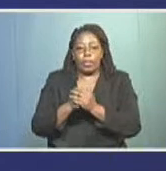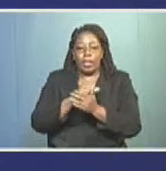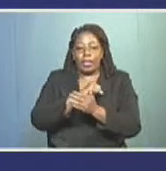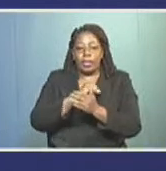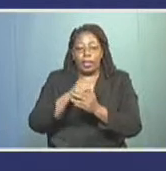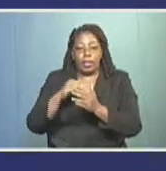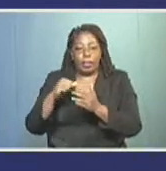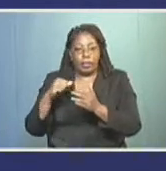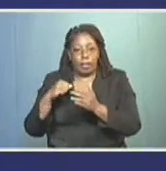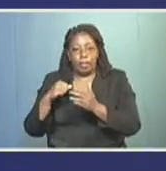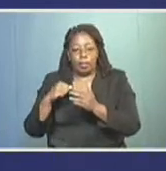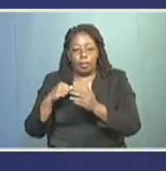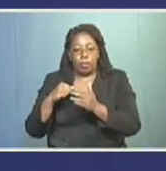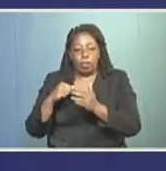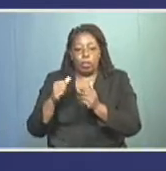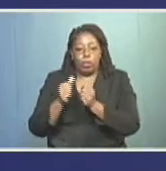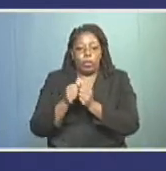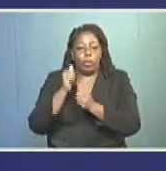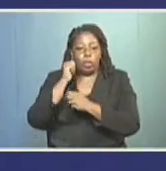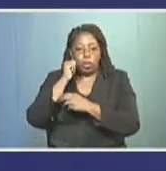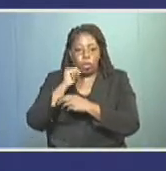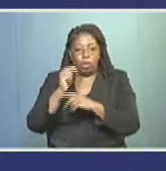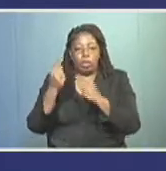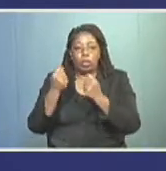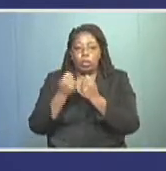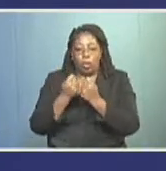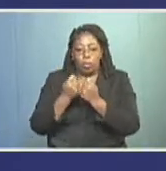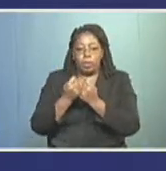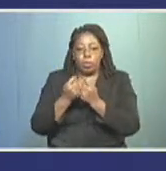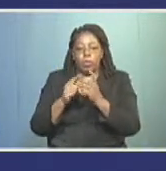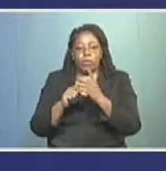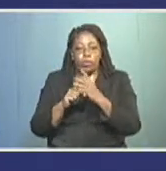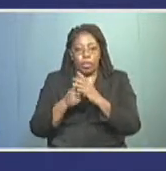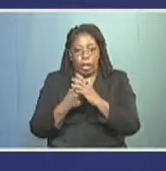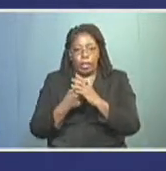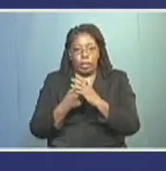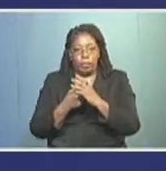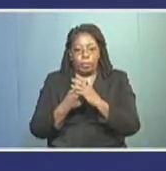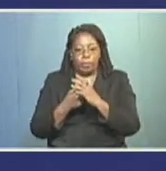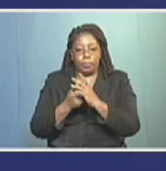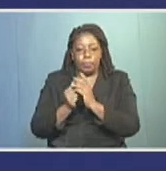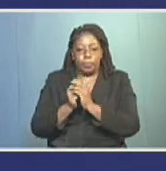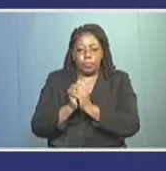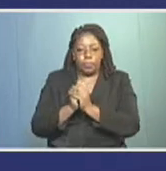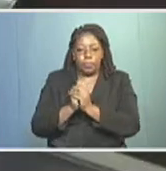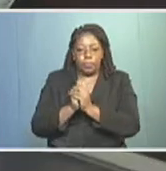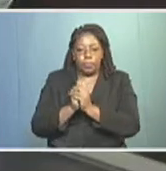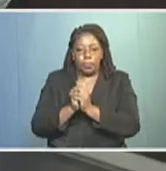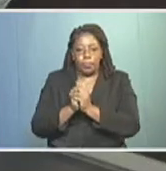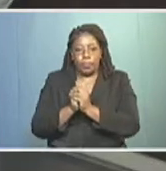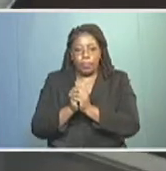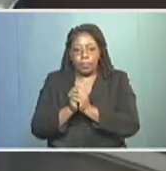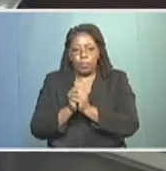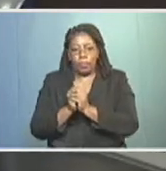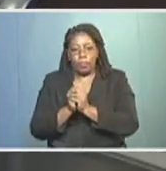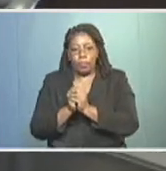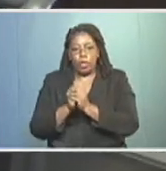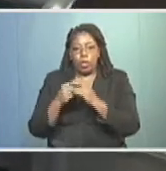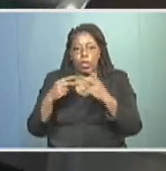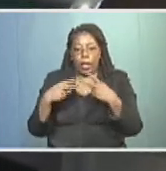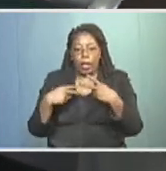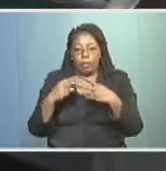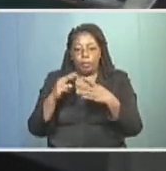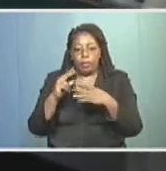packed again this year with the girls' inaugural tournament tipping off, and that will be a stock field including Syracuse, Minnesota, number 3 South